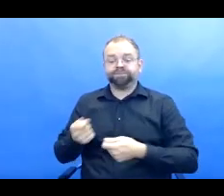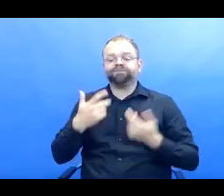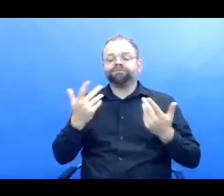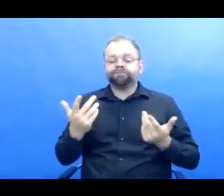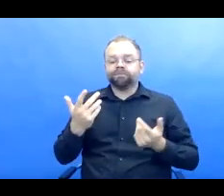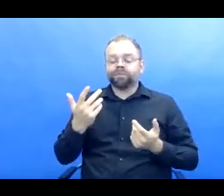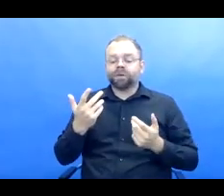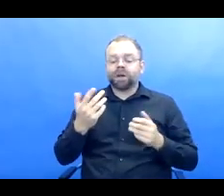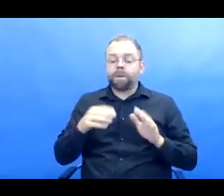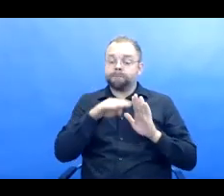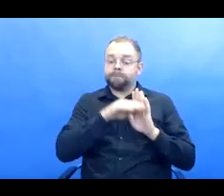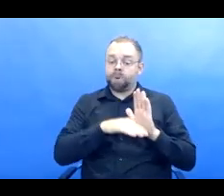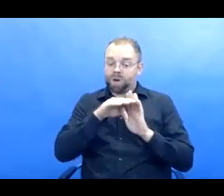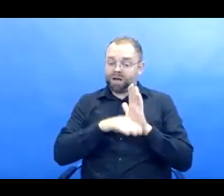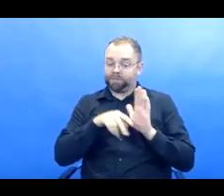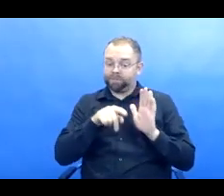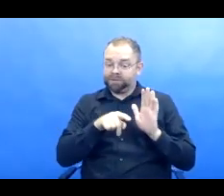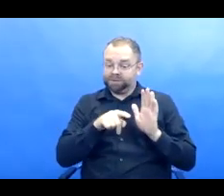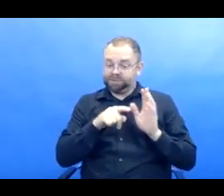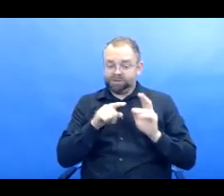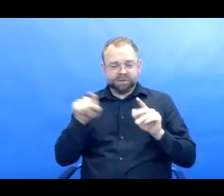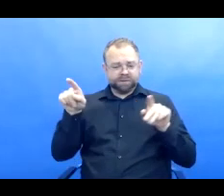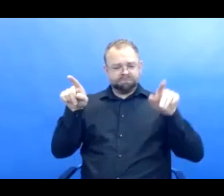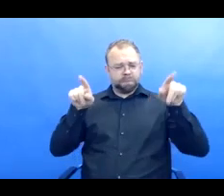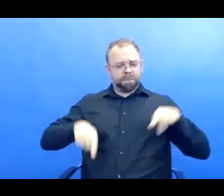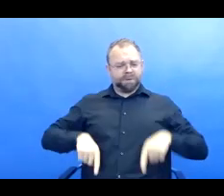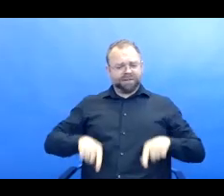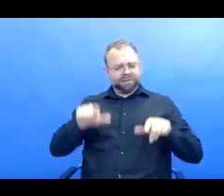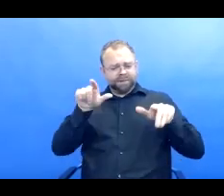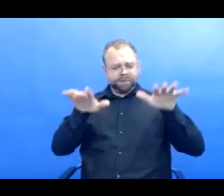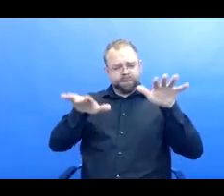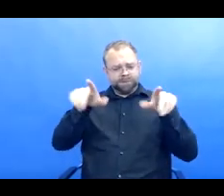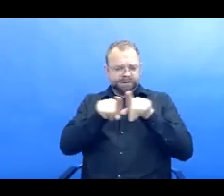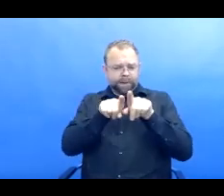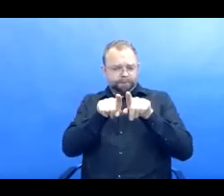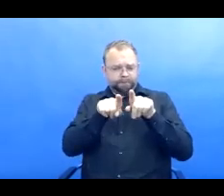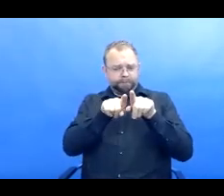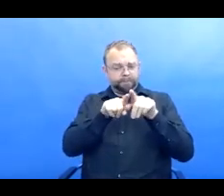be communicating each other. So we want, so